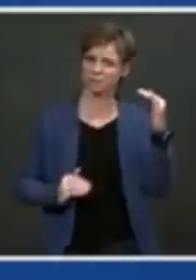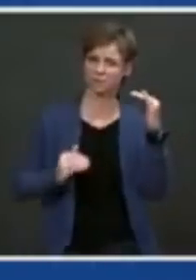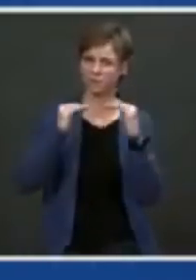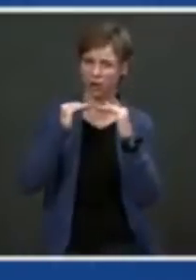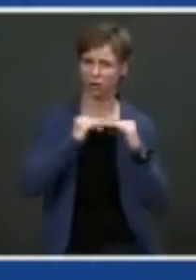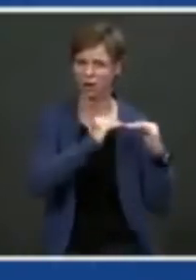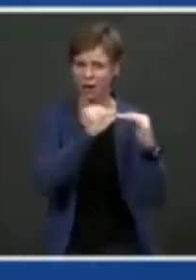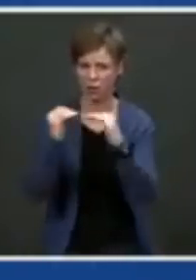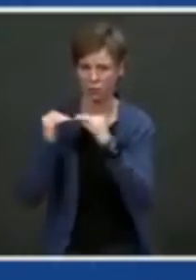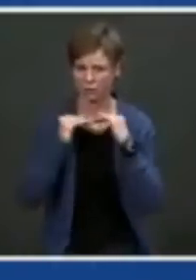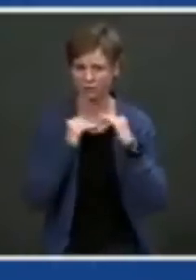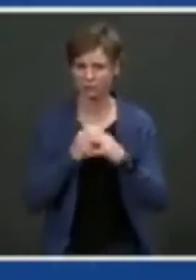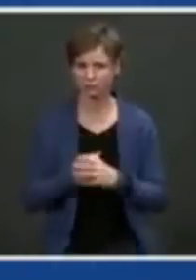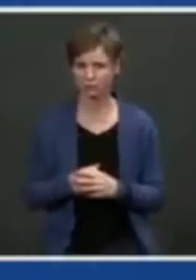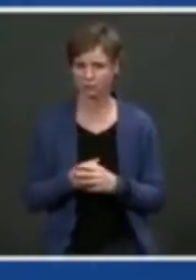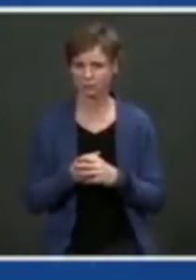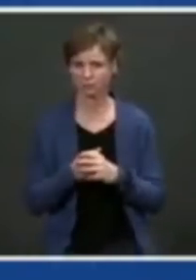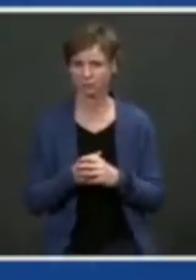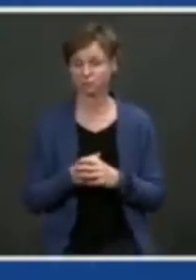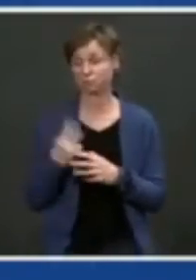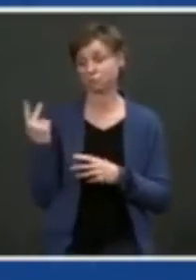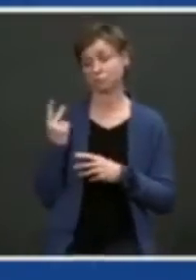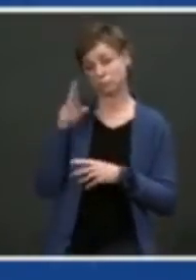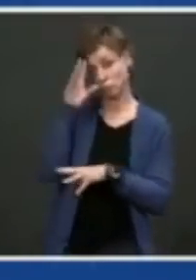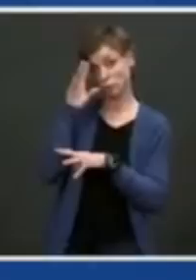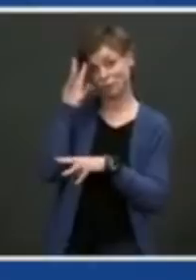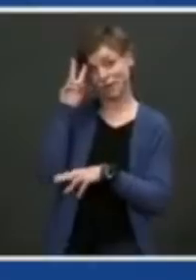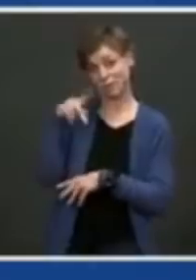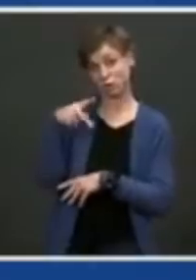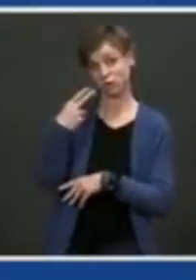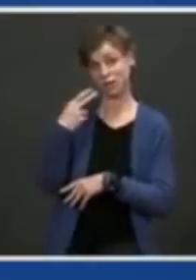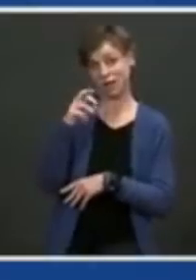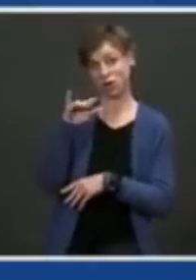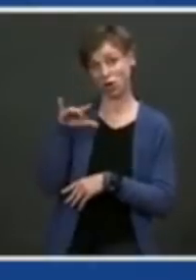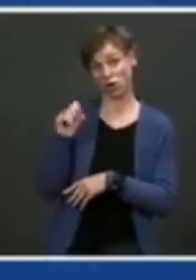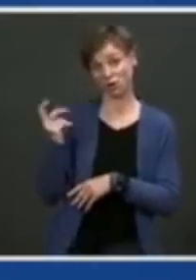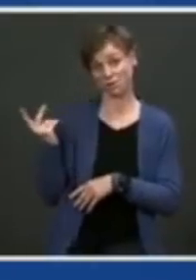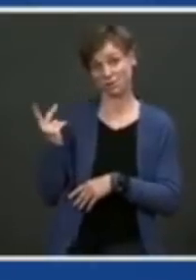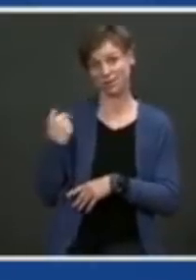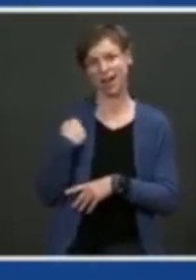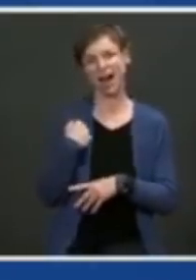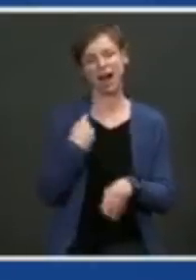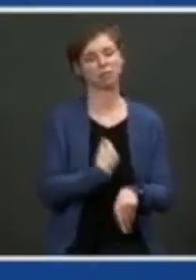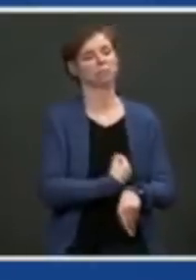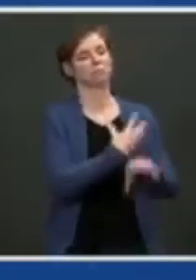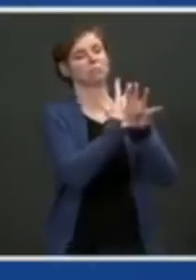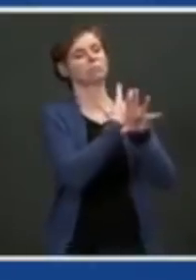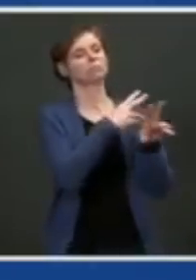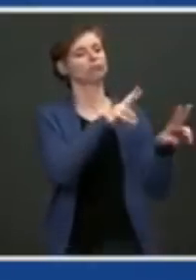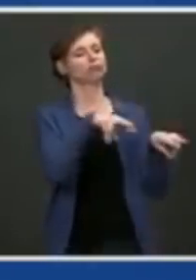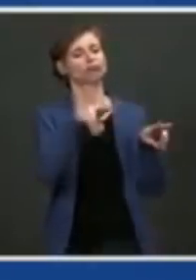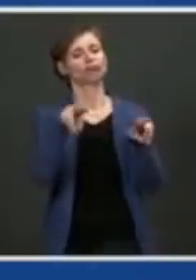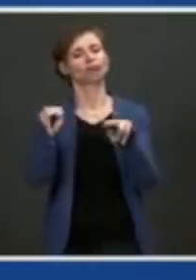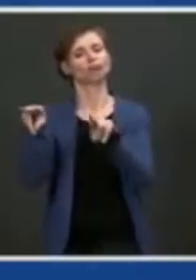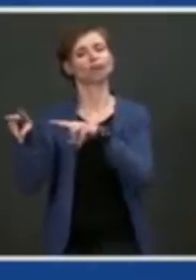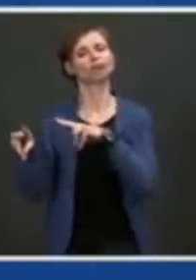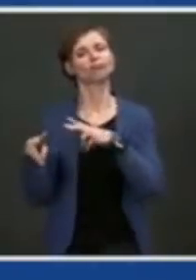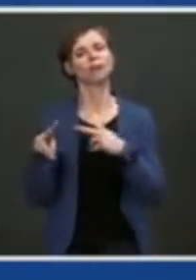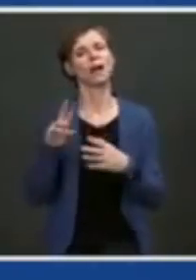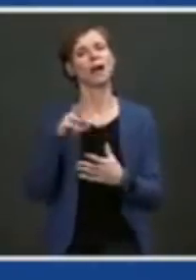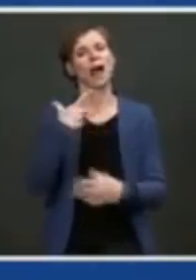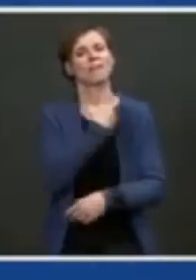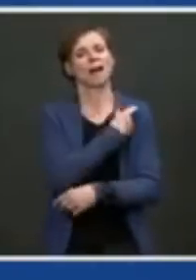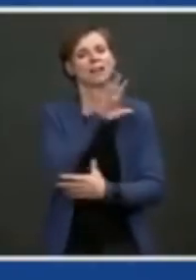Now, when President Harris and I took a virtual tour of a vaccination center in Arizona, not long ago, one of